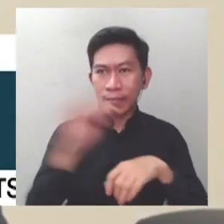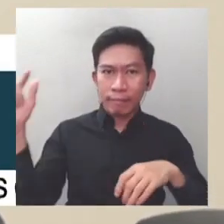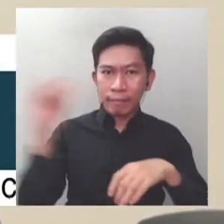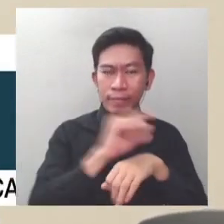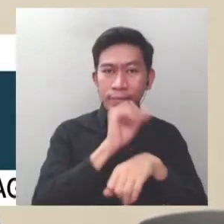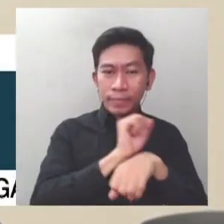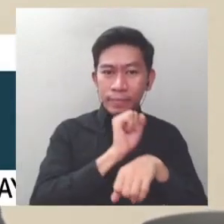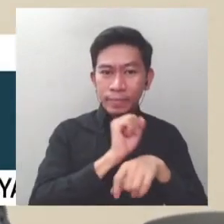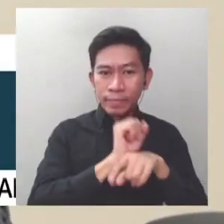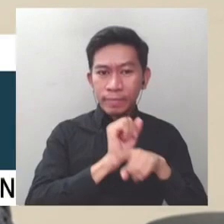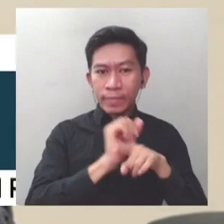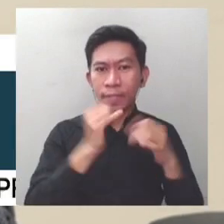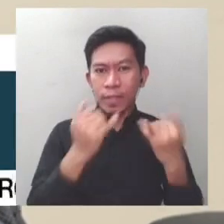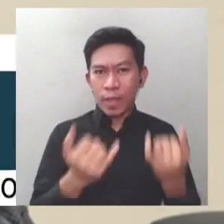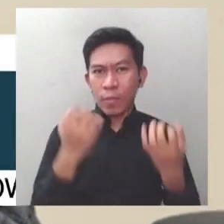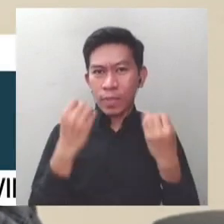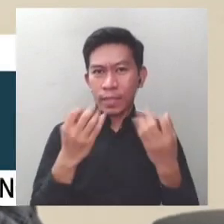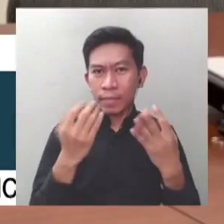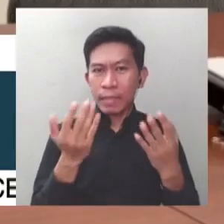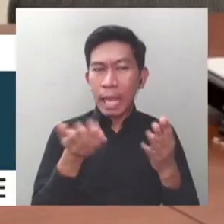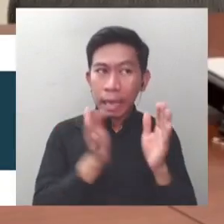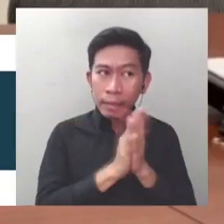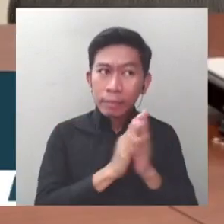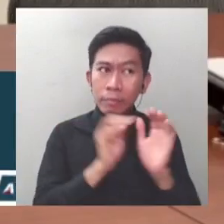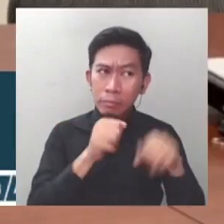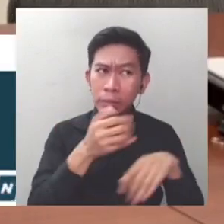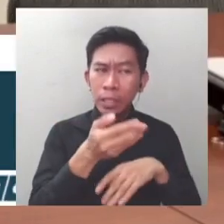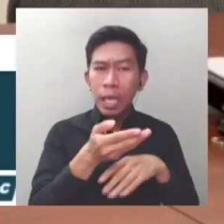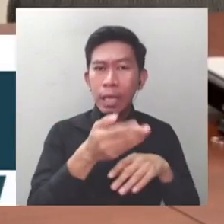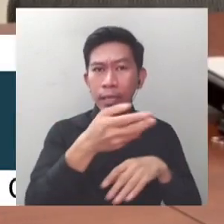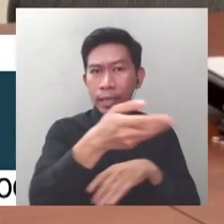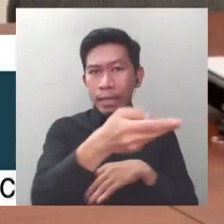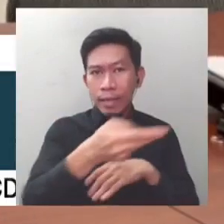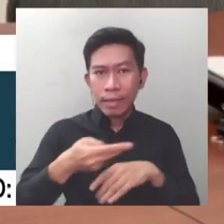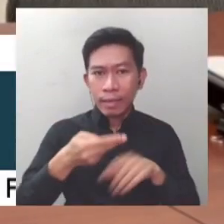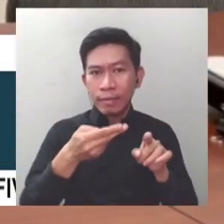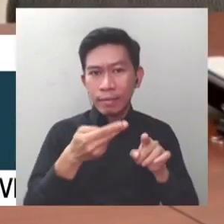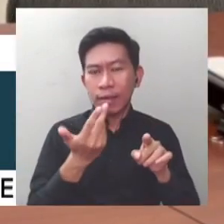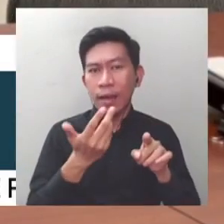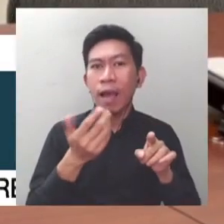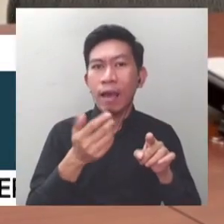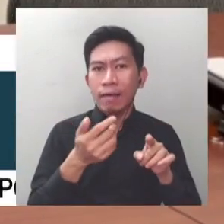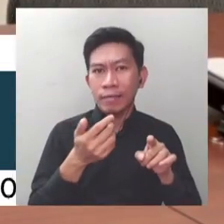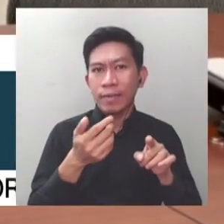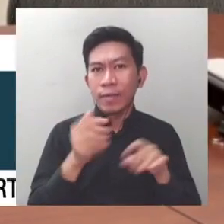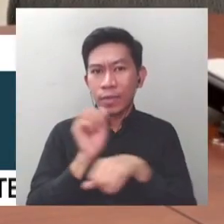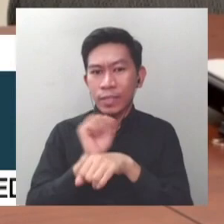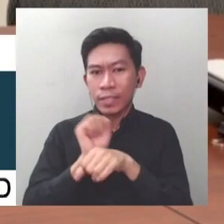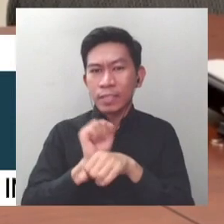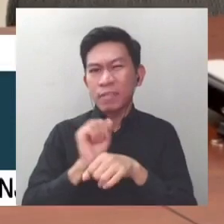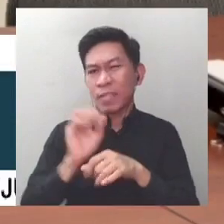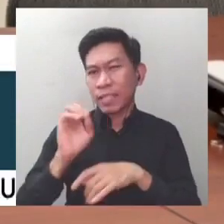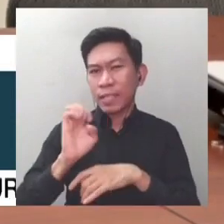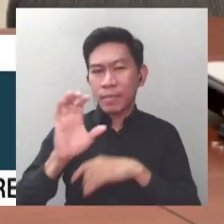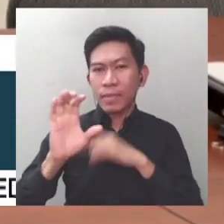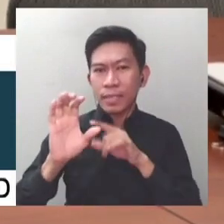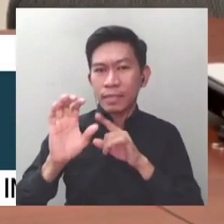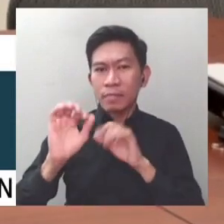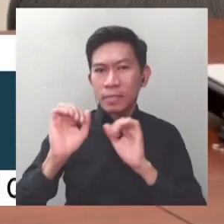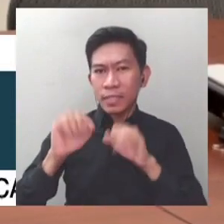ng authority to hire migrant workers. Mga December daw mag-a-announce na, and something